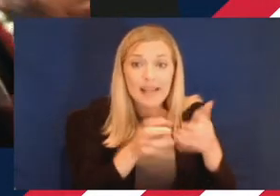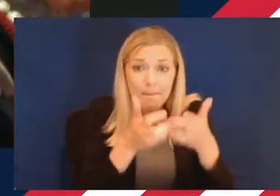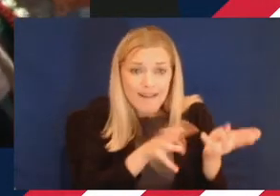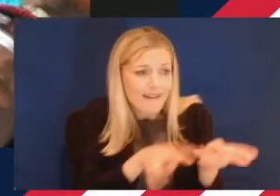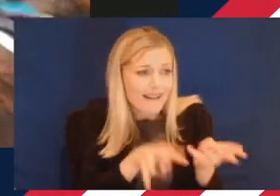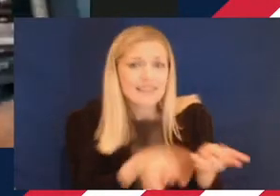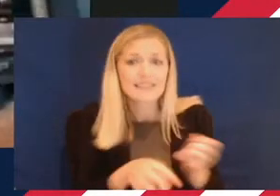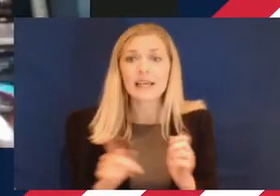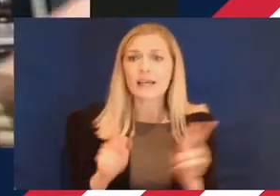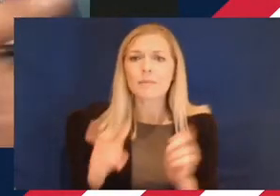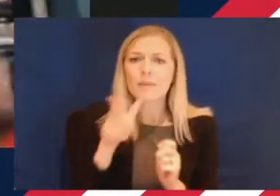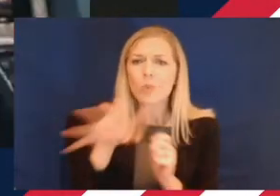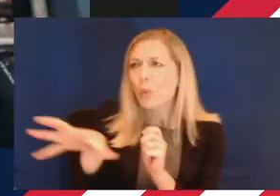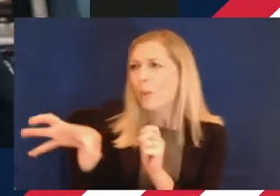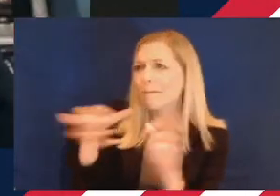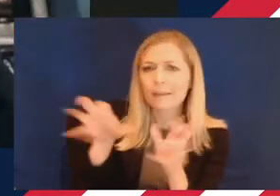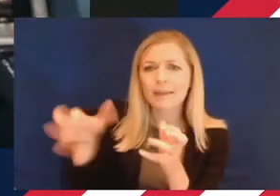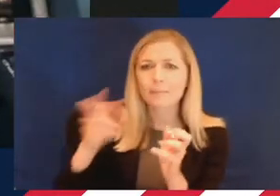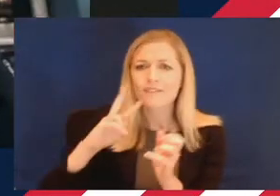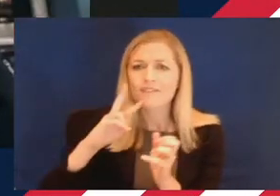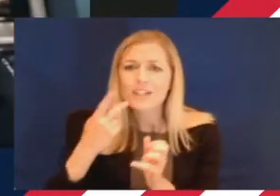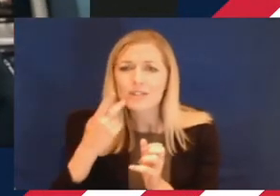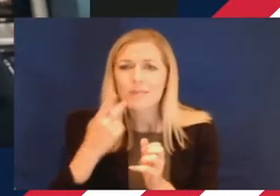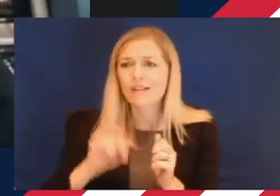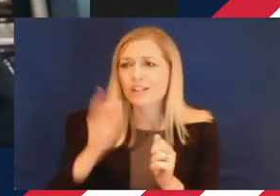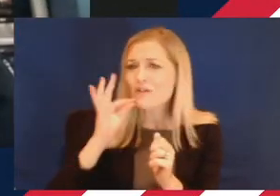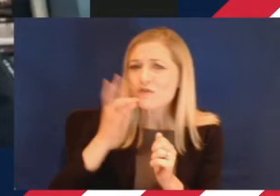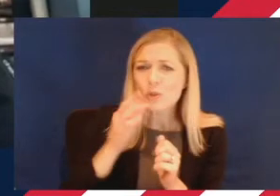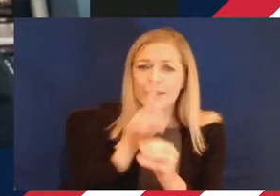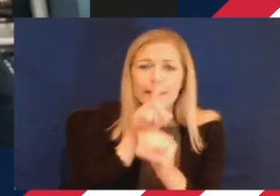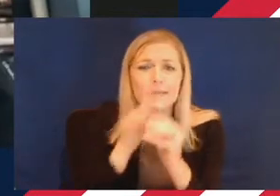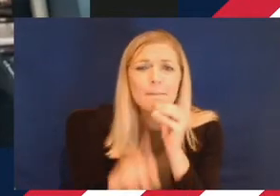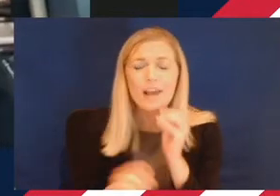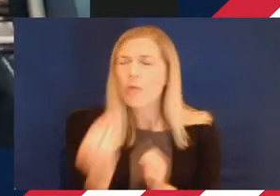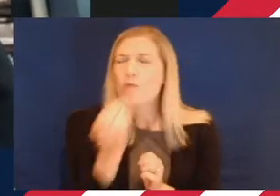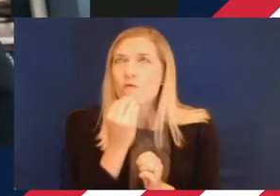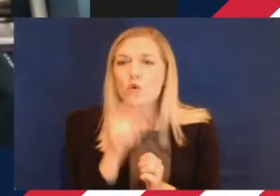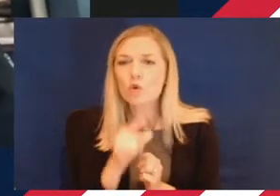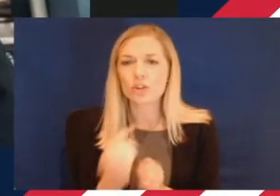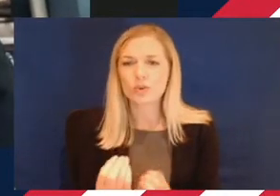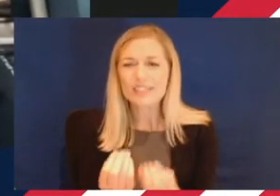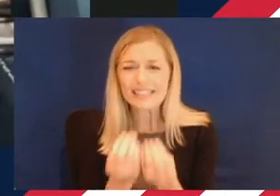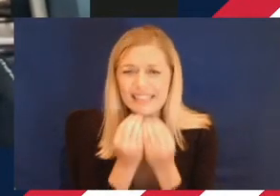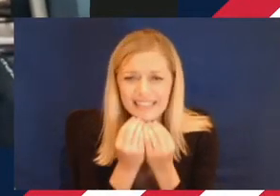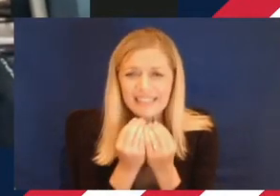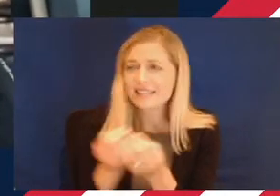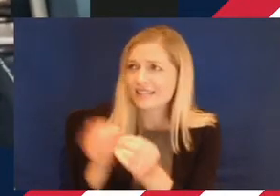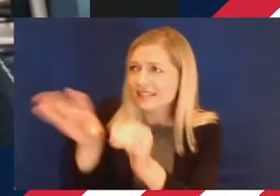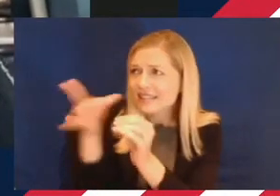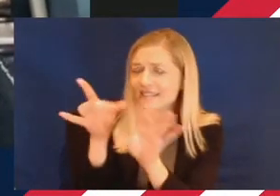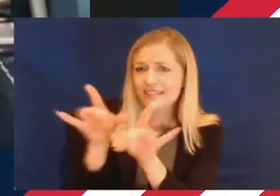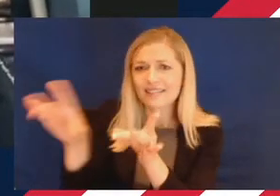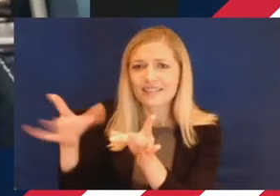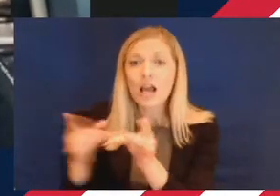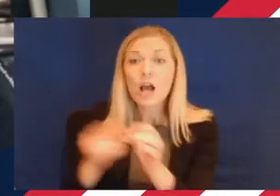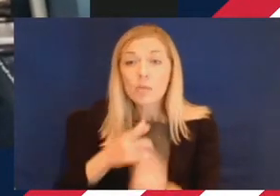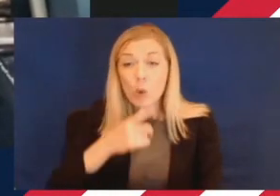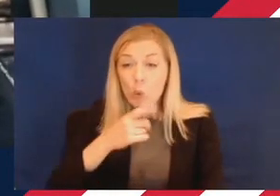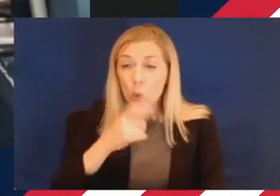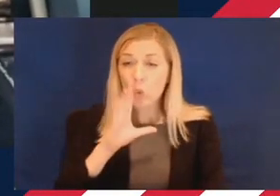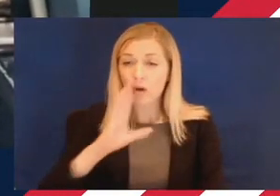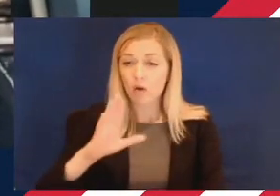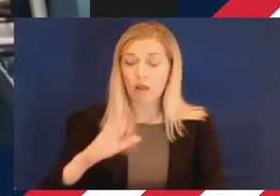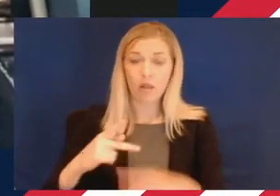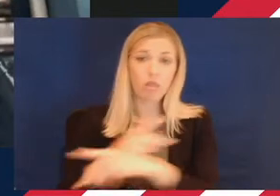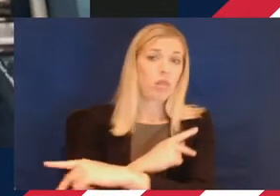and your tomatoes and the food we eat. And who is going to bear the brunt of this virus if not people who look